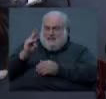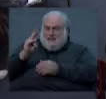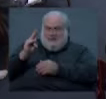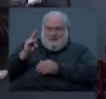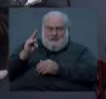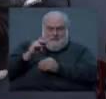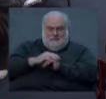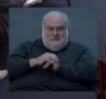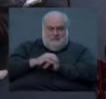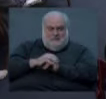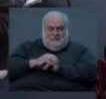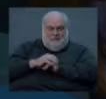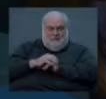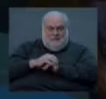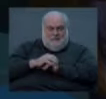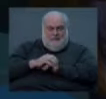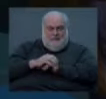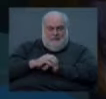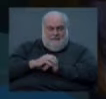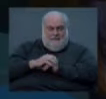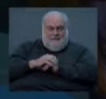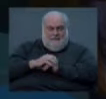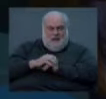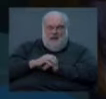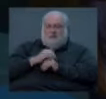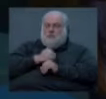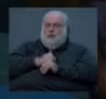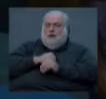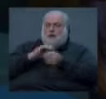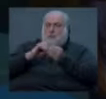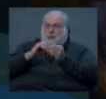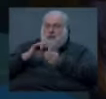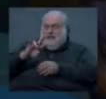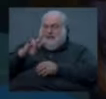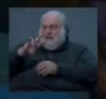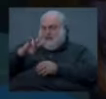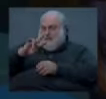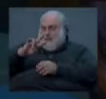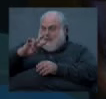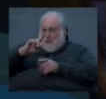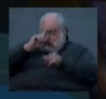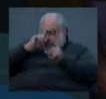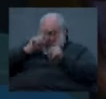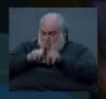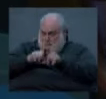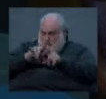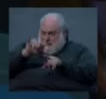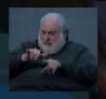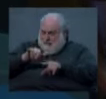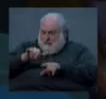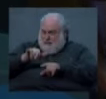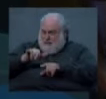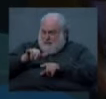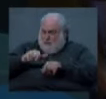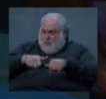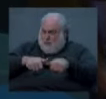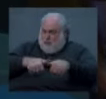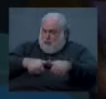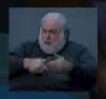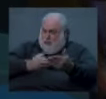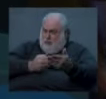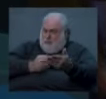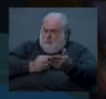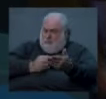All right. Director Hendricks. Resolution number 7. Are you in agreement with this, because this is something that was brought before